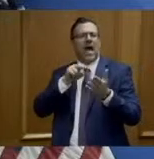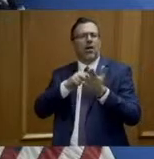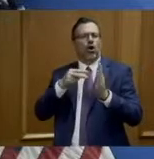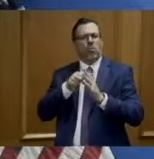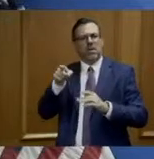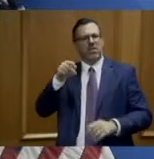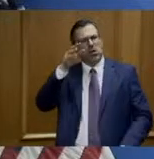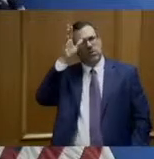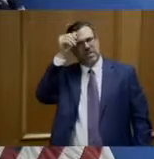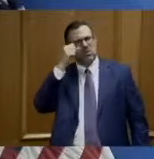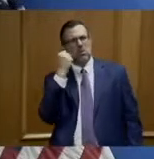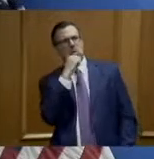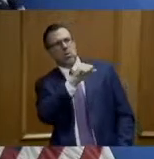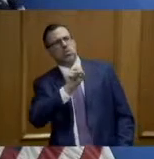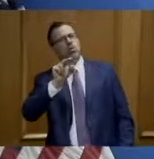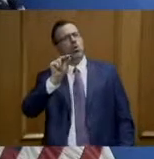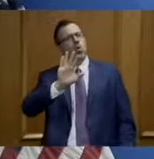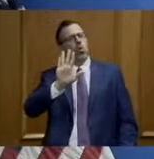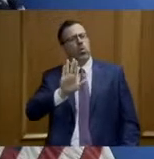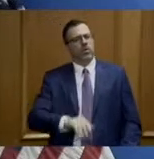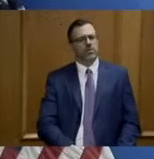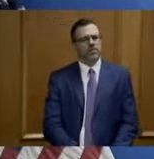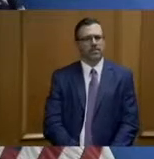not volunteering to do that.